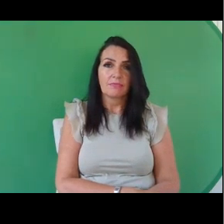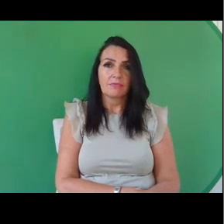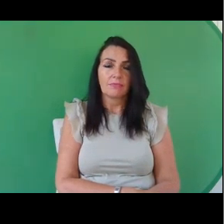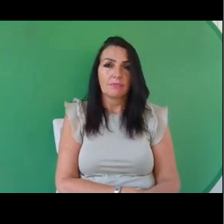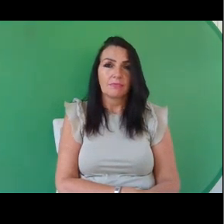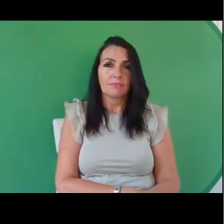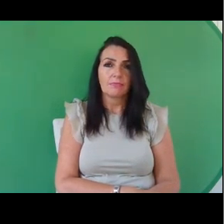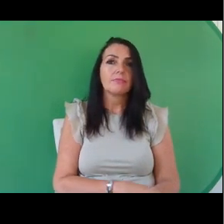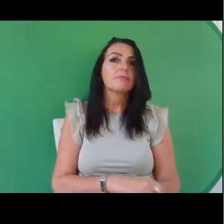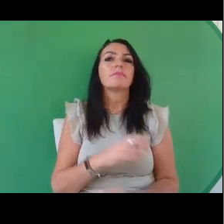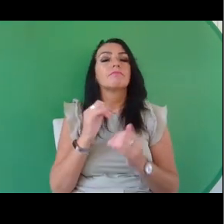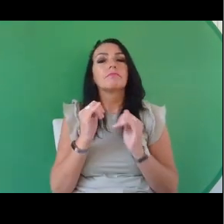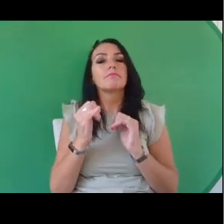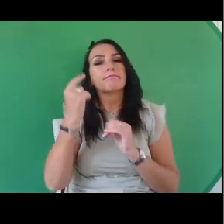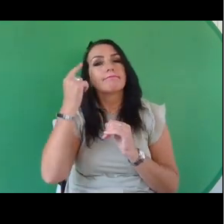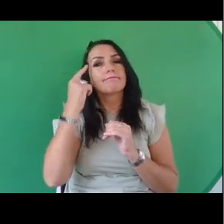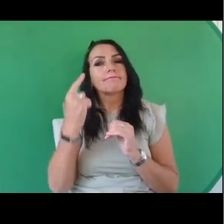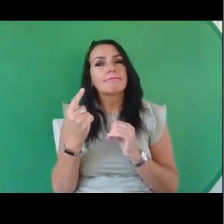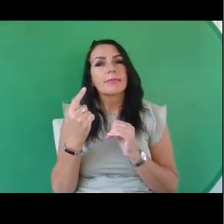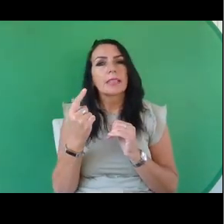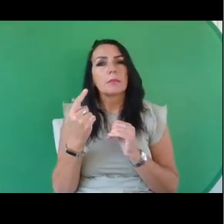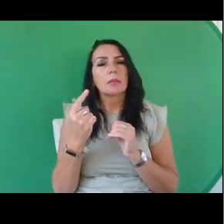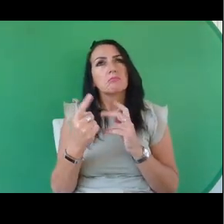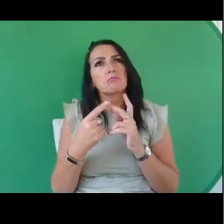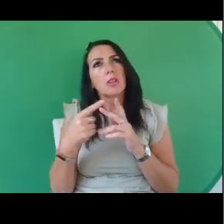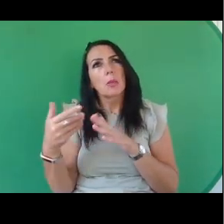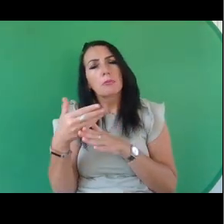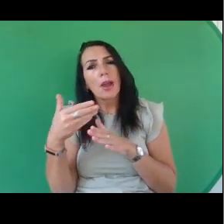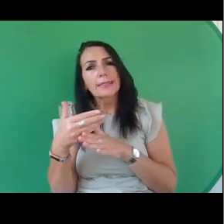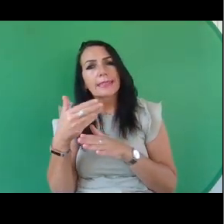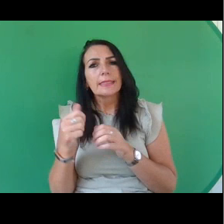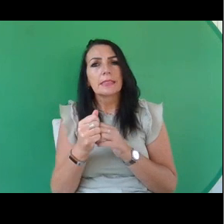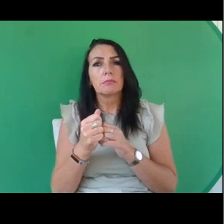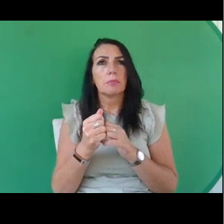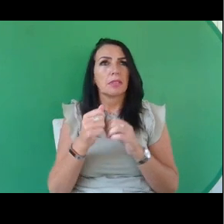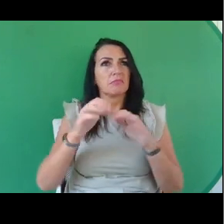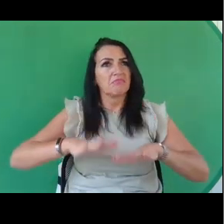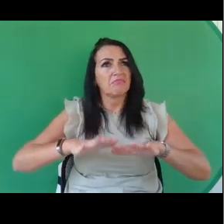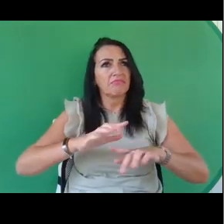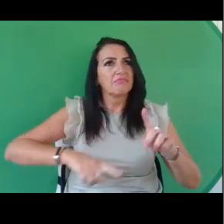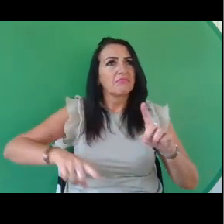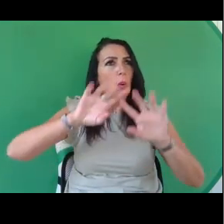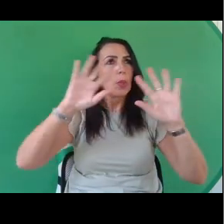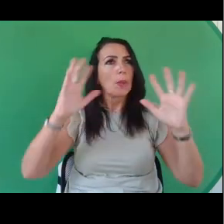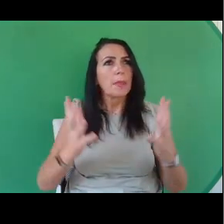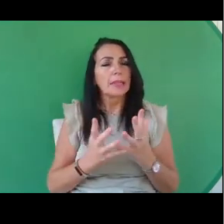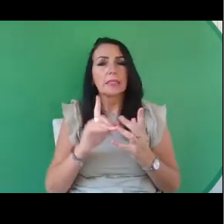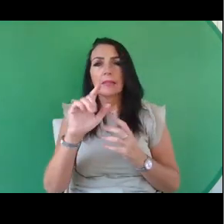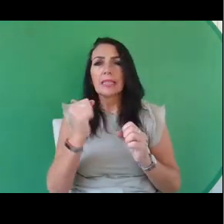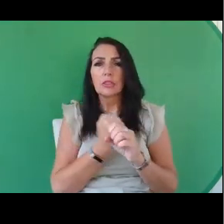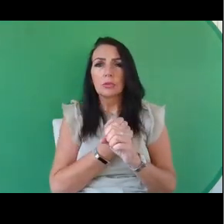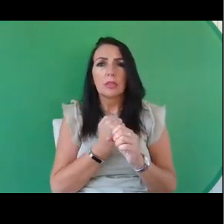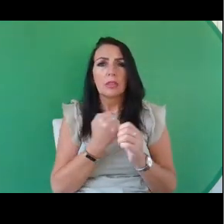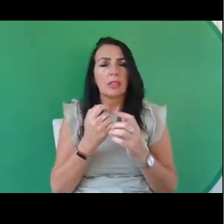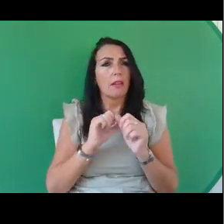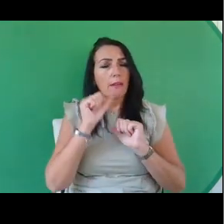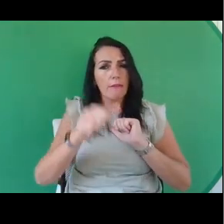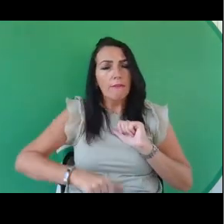Or perhaps think about a practice that's bigger than you, something that we do as a country or planet. Perhaps the way we farm